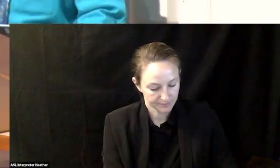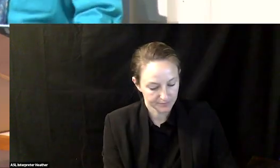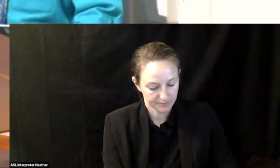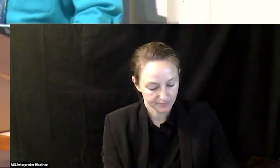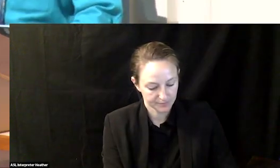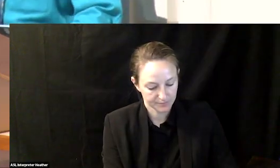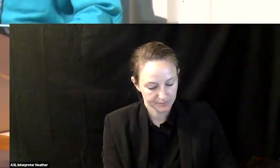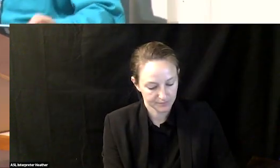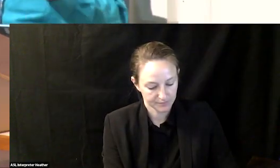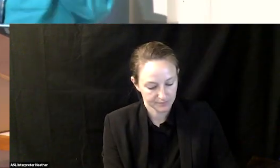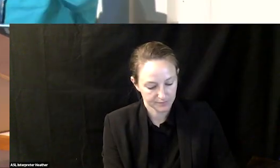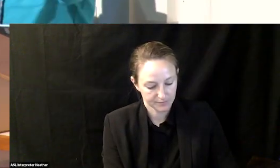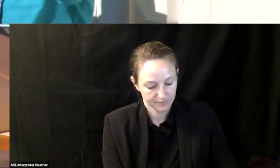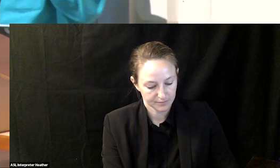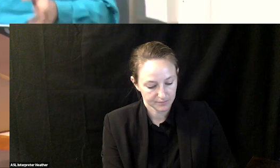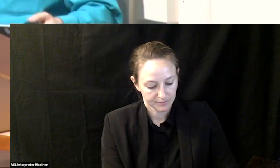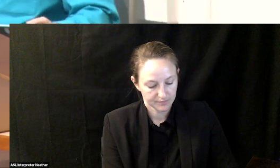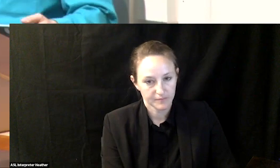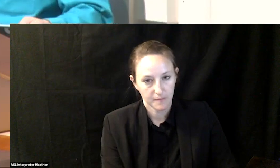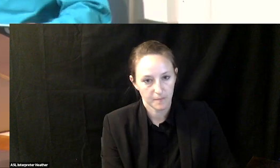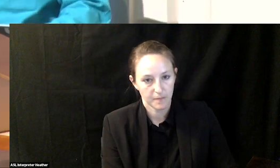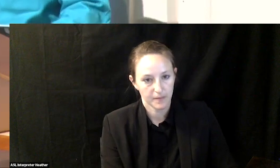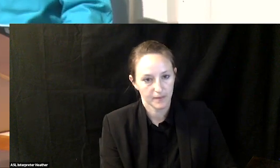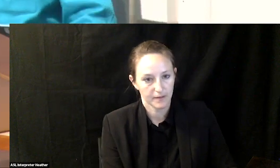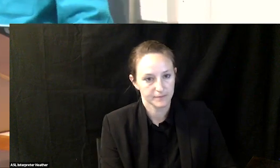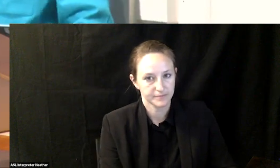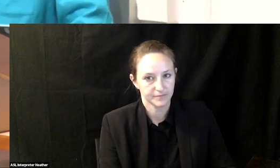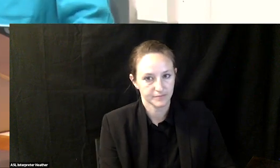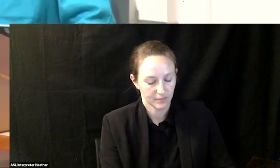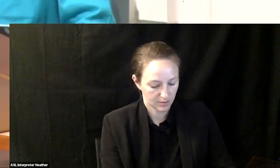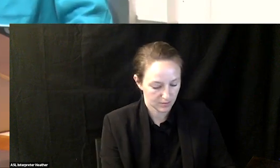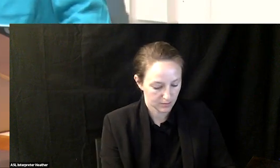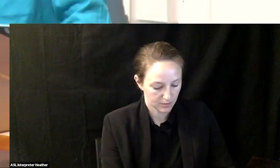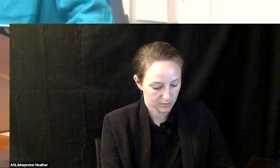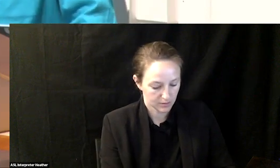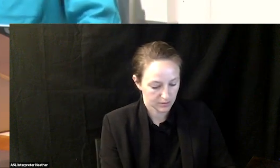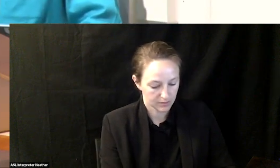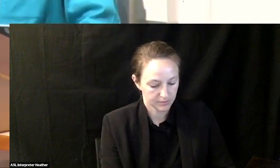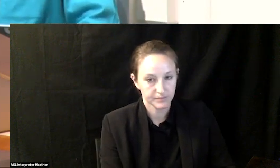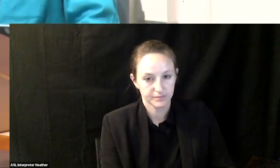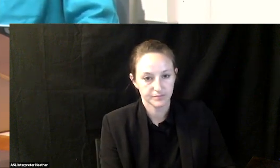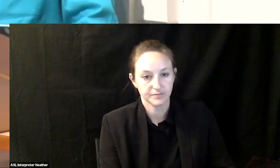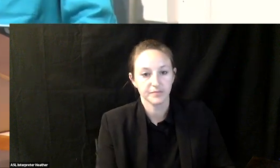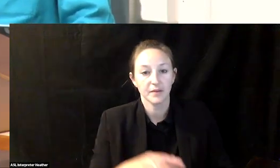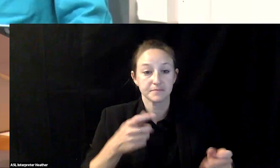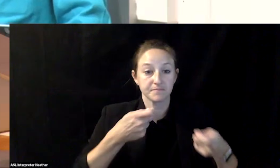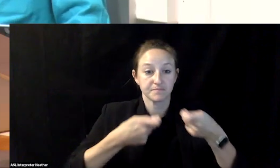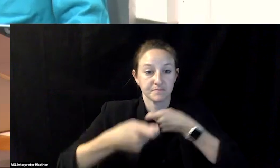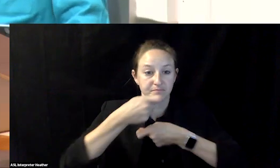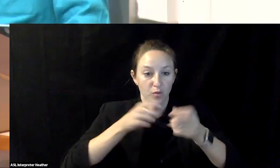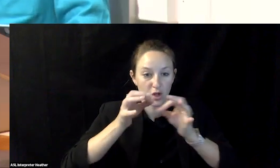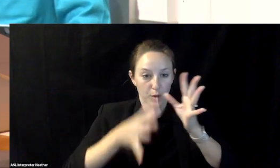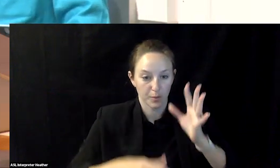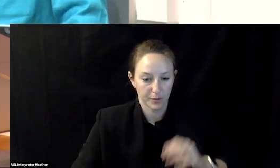Next, to introduce our guest speaker, I'm going to introduce our new leader of our team in digital